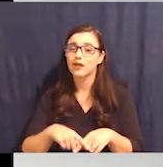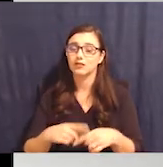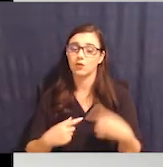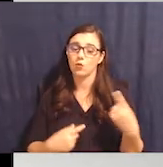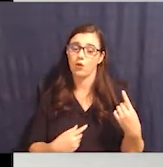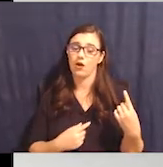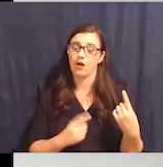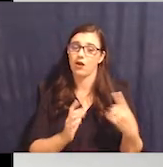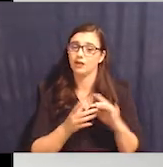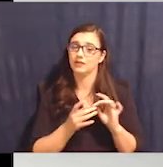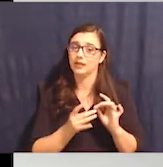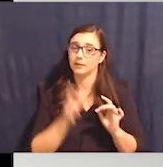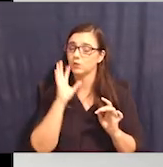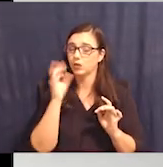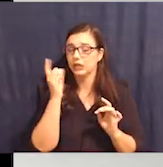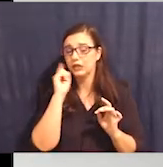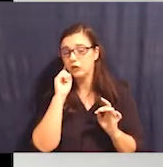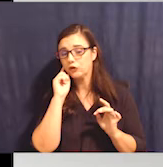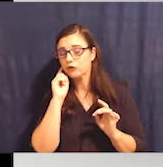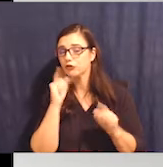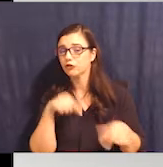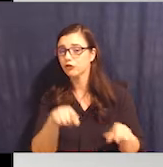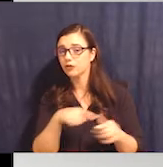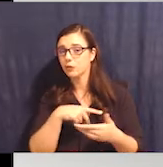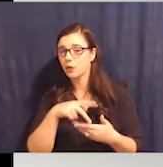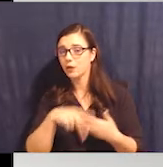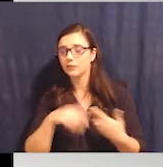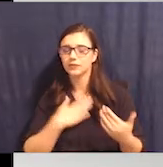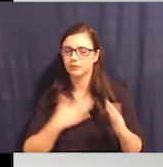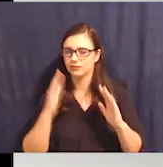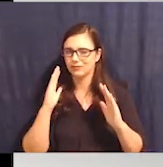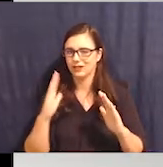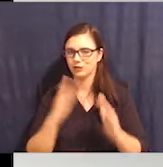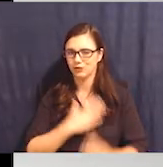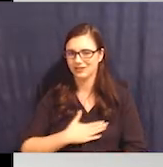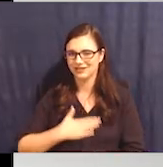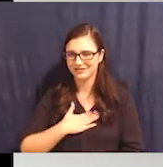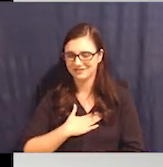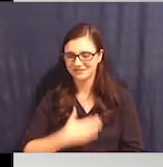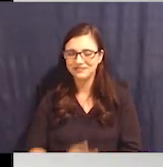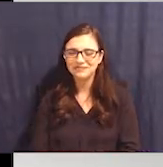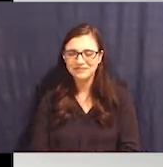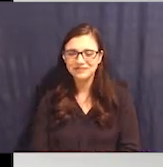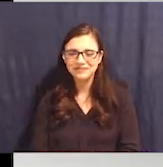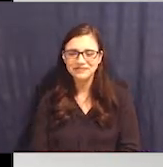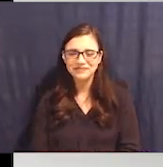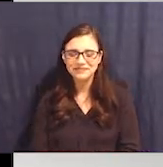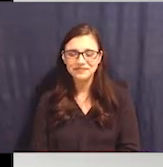It'll be based on one of the statements you'll hear during our program, okay, so please pay attention.